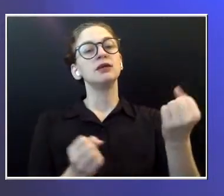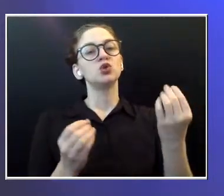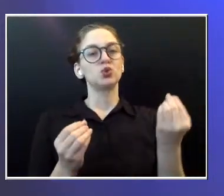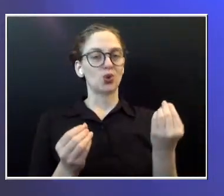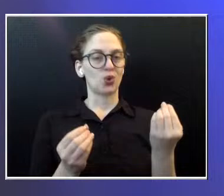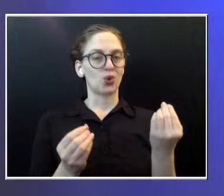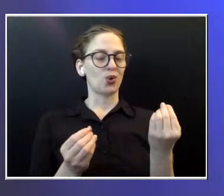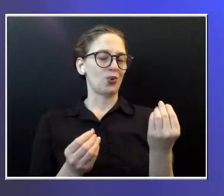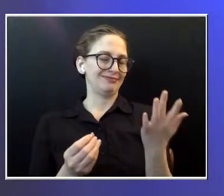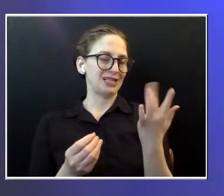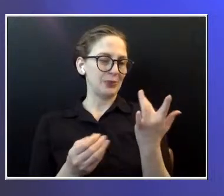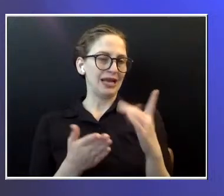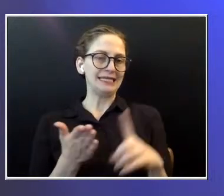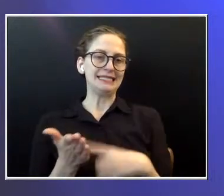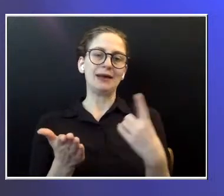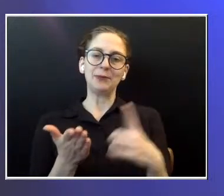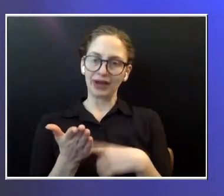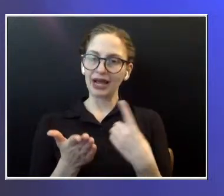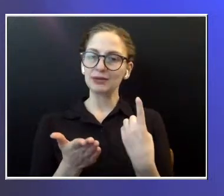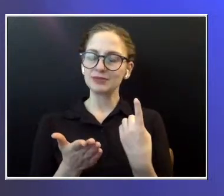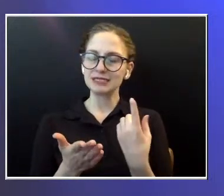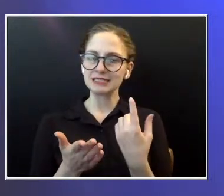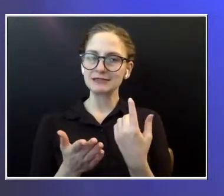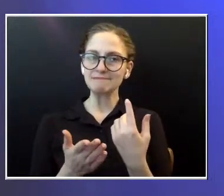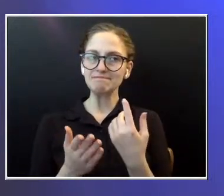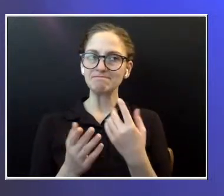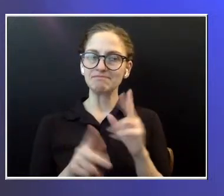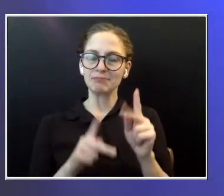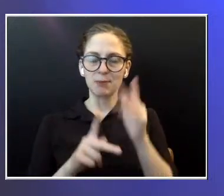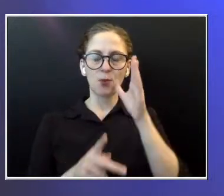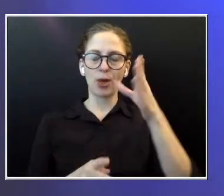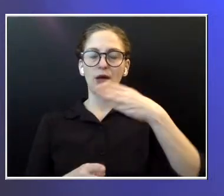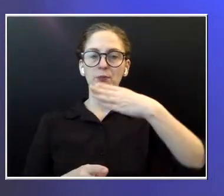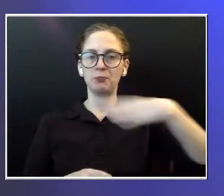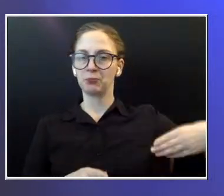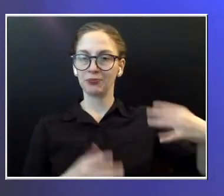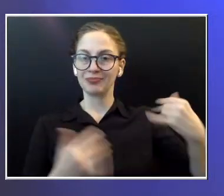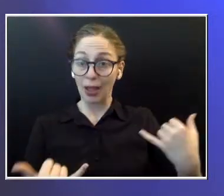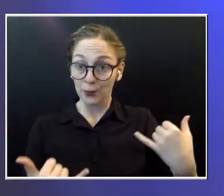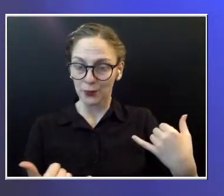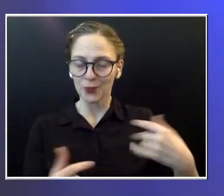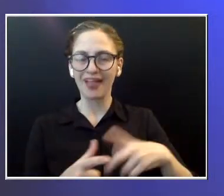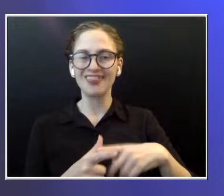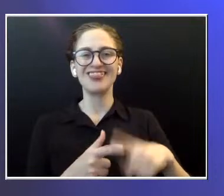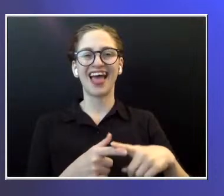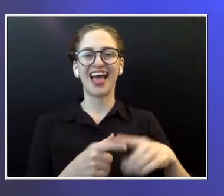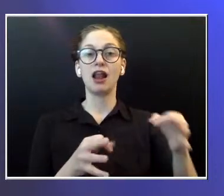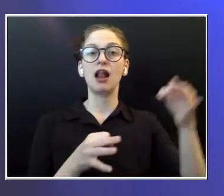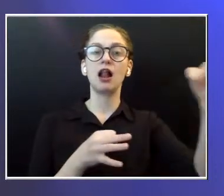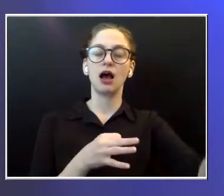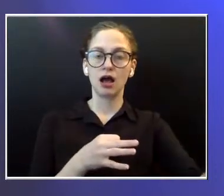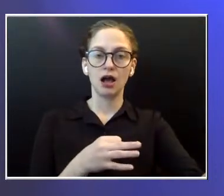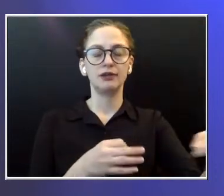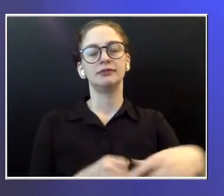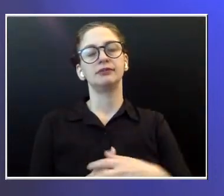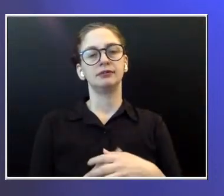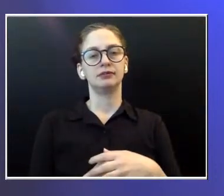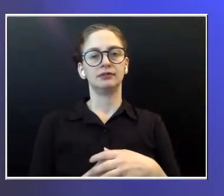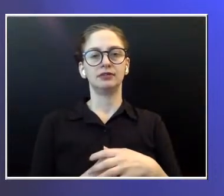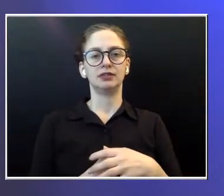that, delaying that deep reconstruction for the future. I do want to also point out, just to have a risk reducing mastectomy doesn't mean you have to